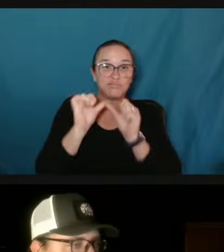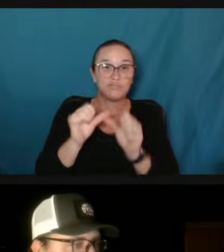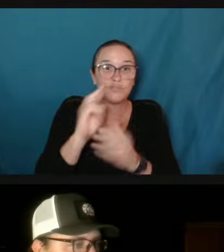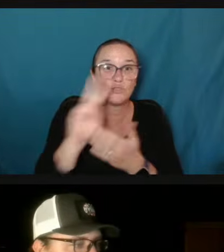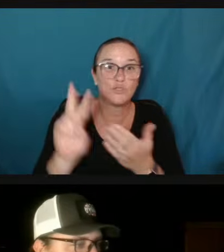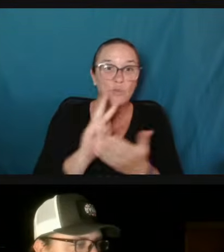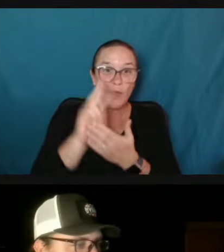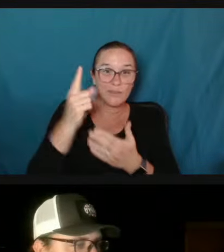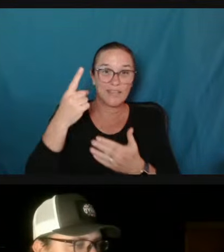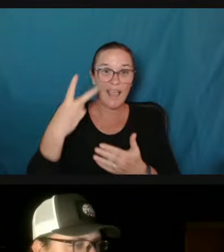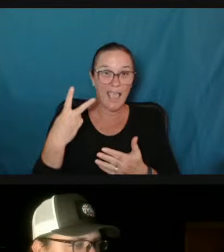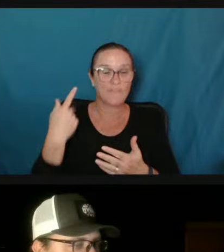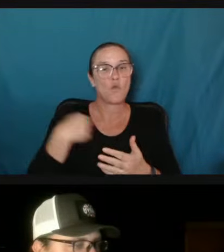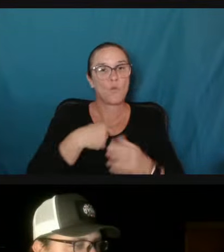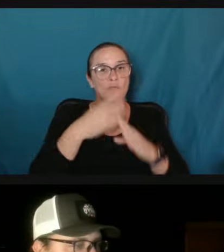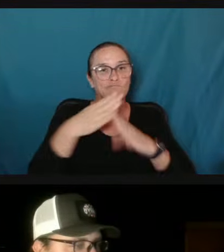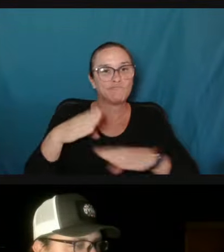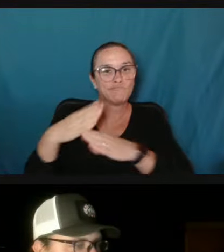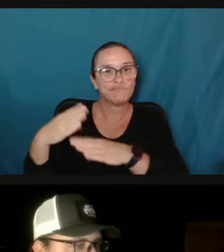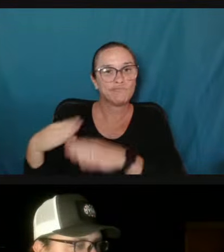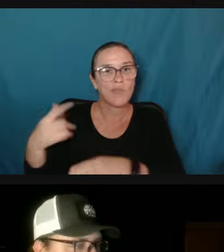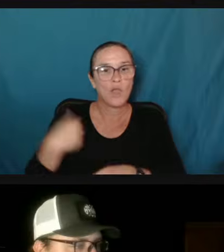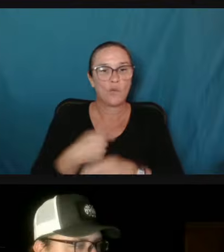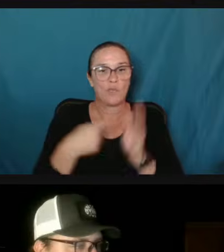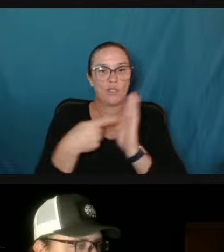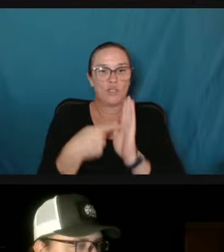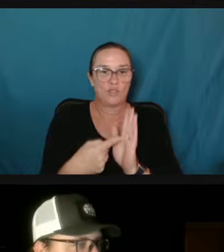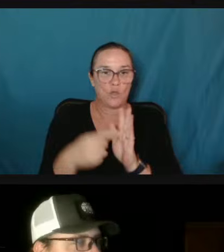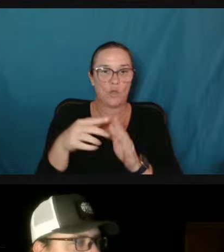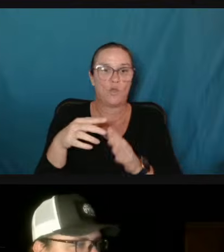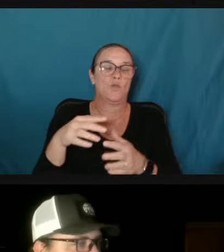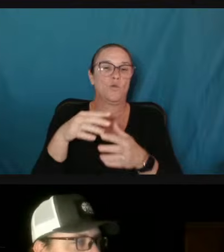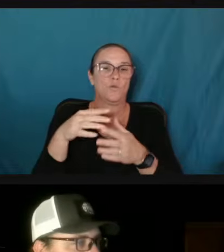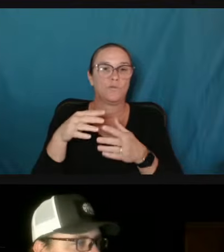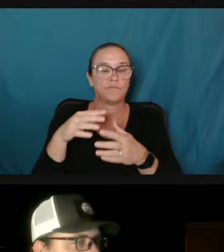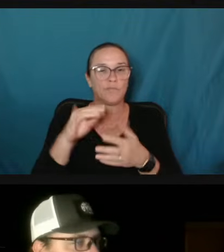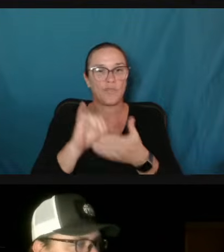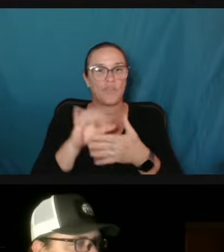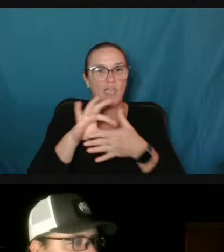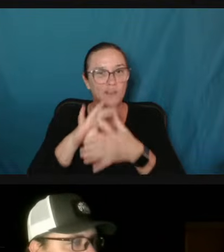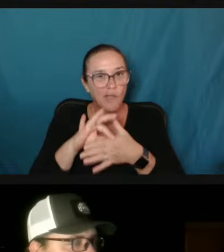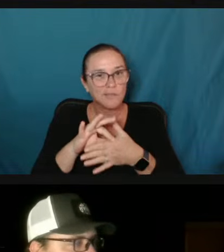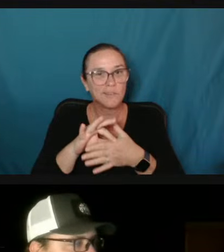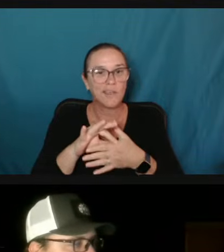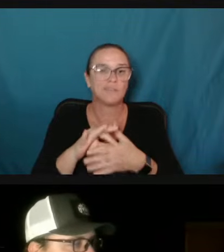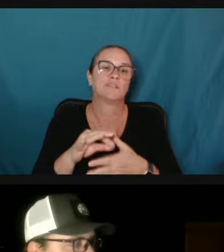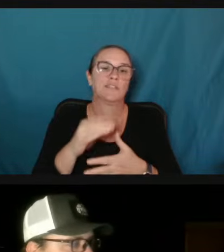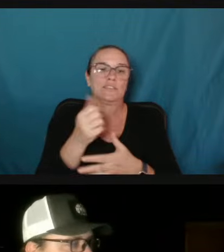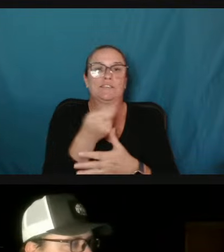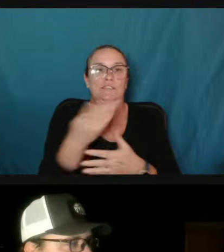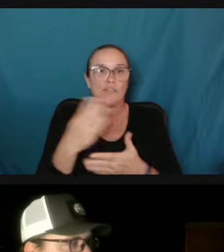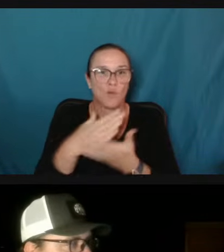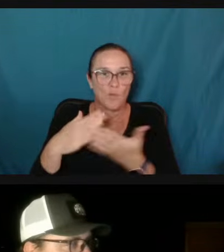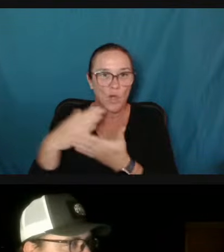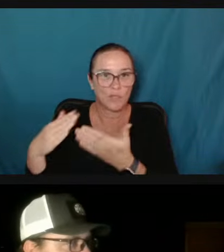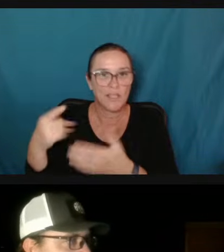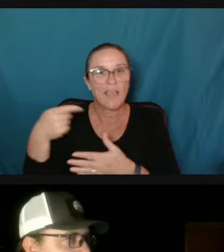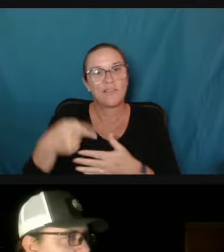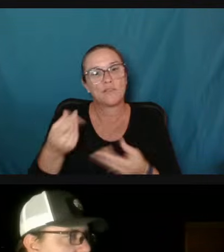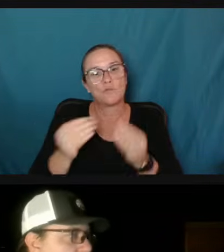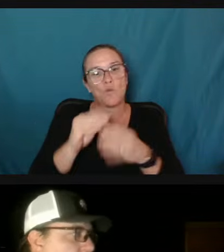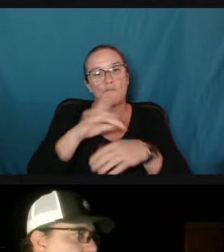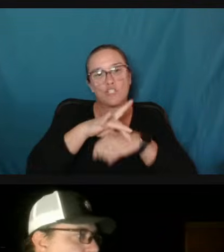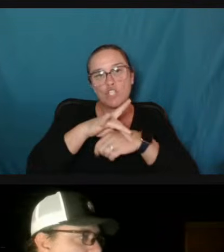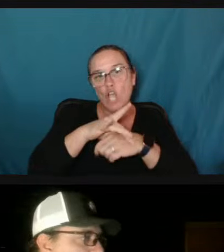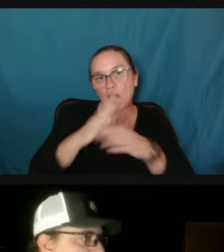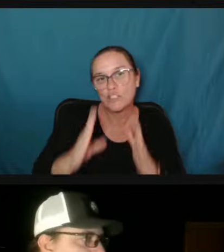and we'll show you the content from that in several parts. This is the first part, more of the geology side of things before we get